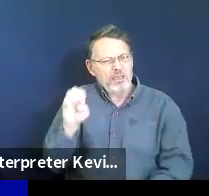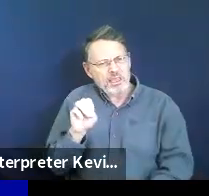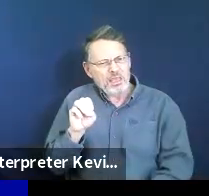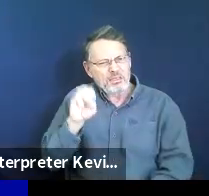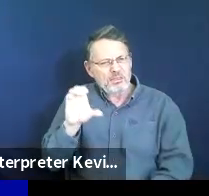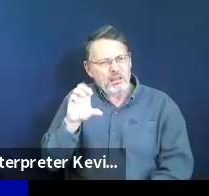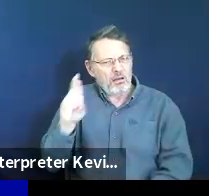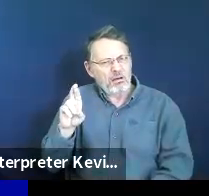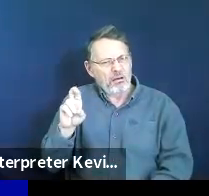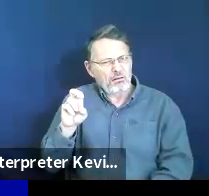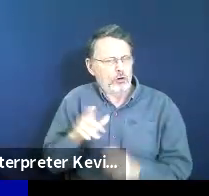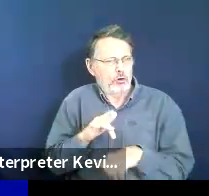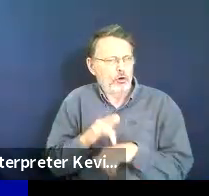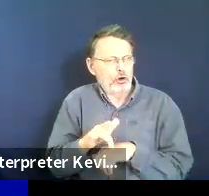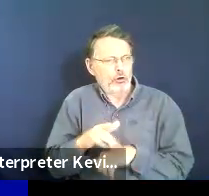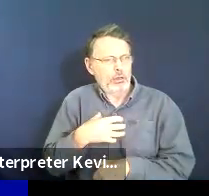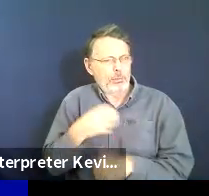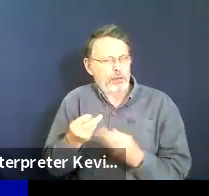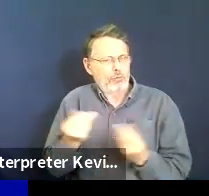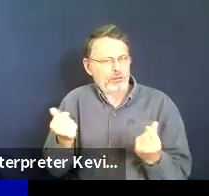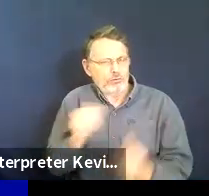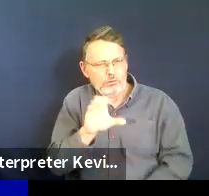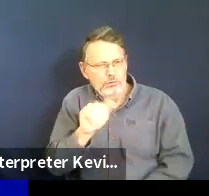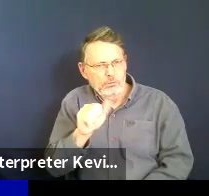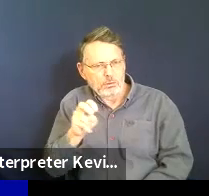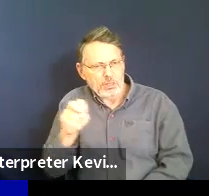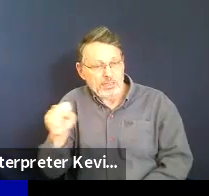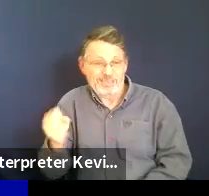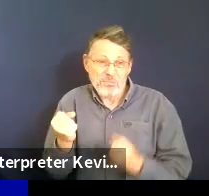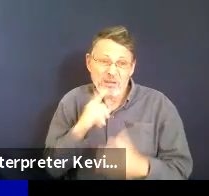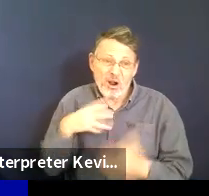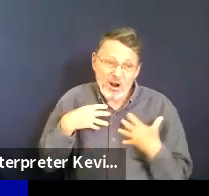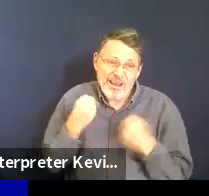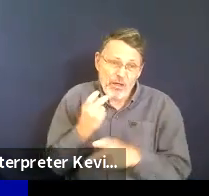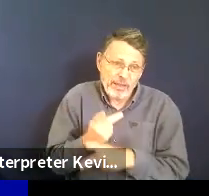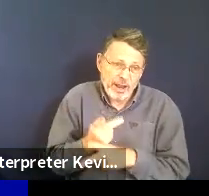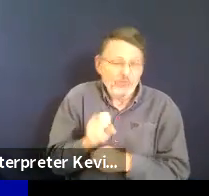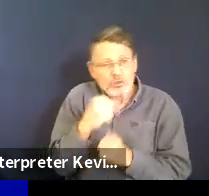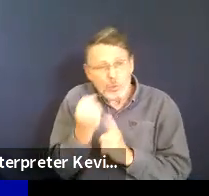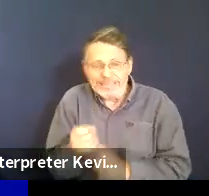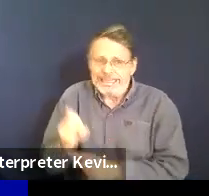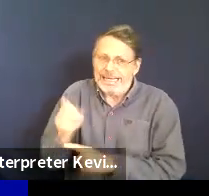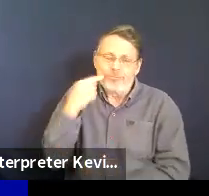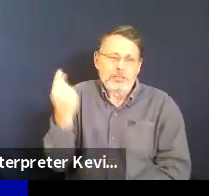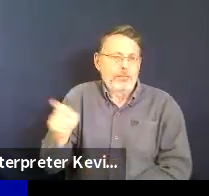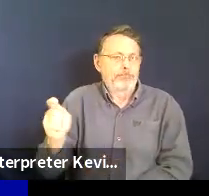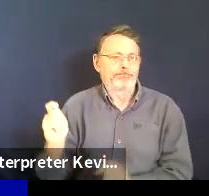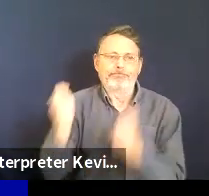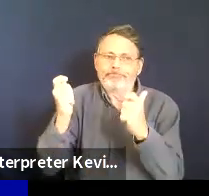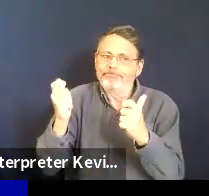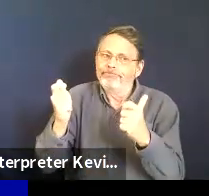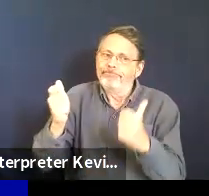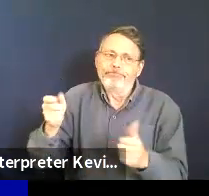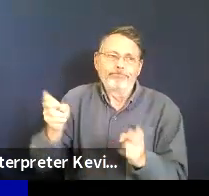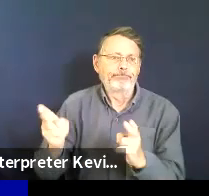that a lot of these are healthcare, situations where the need for something might need to be